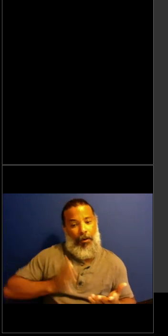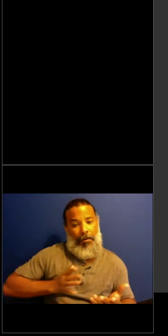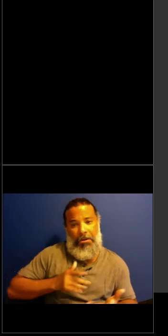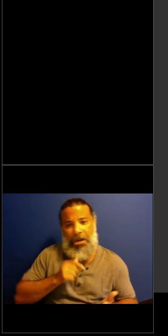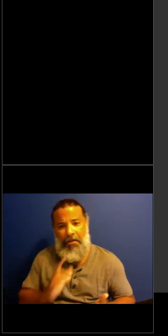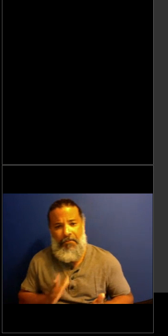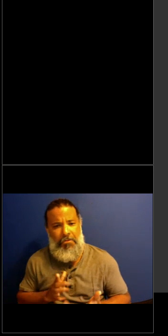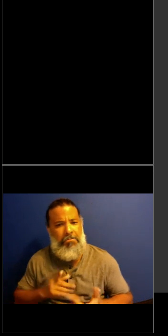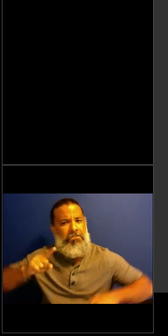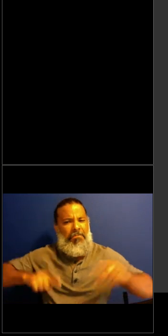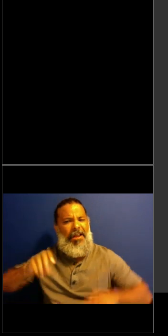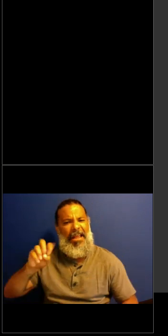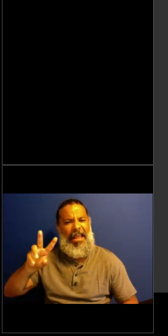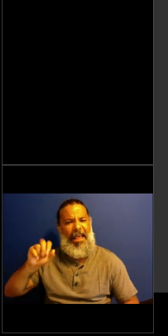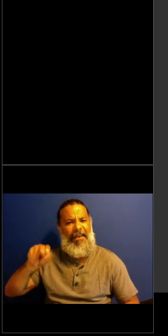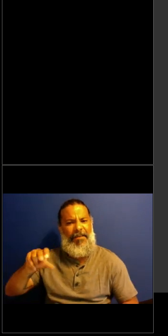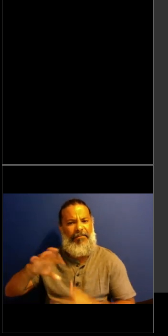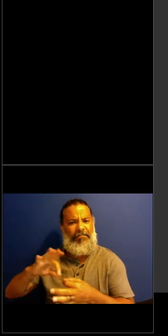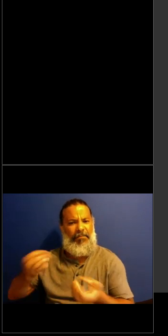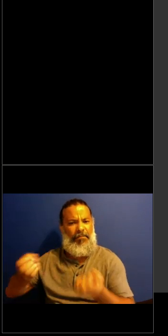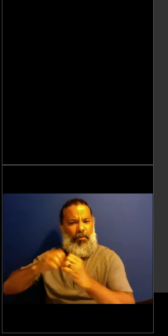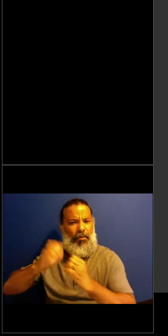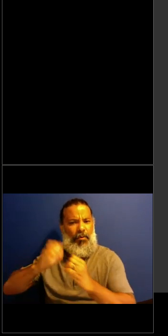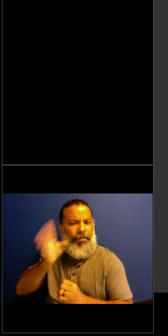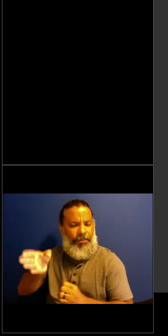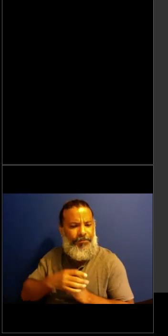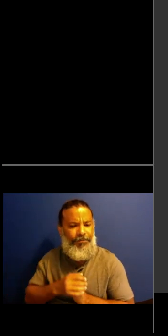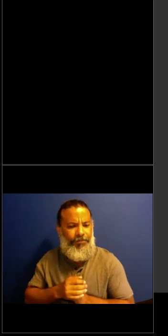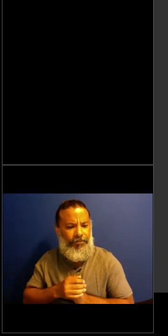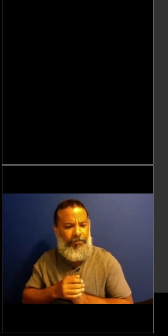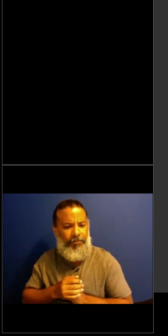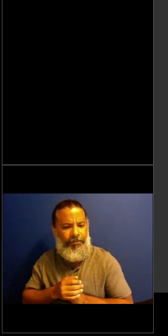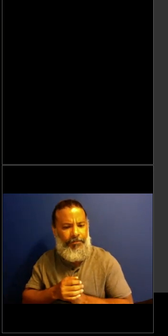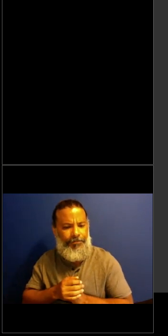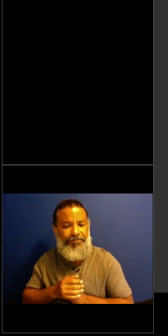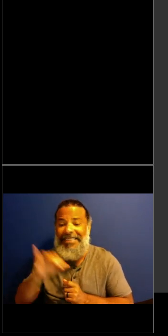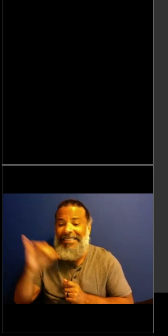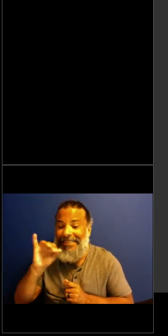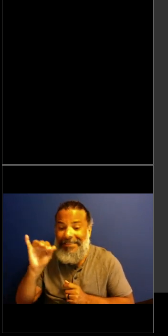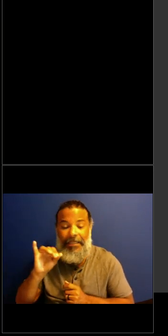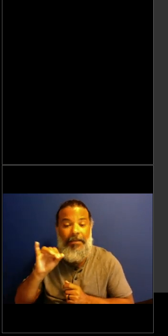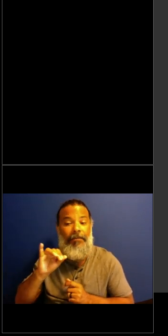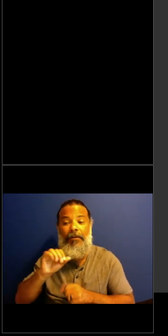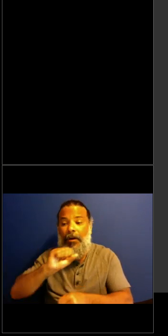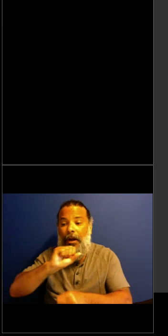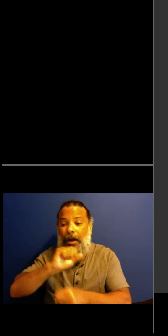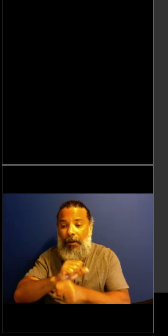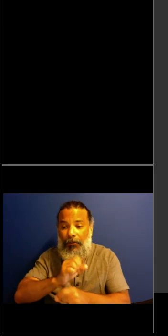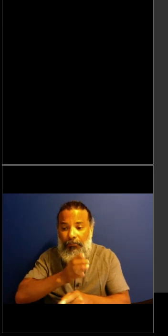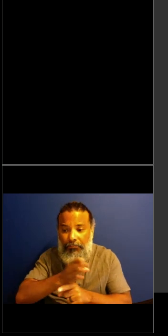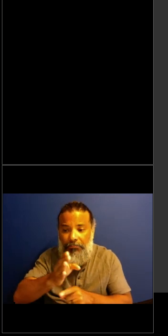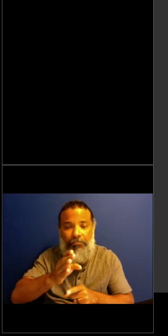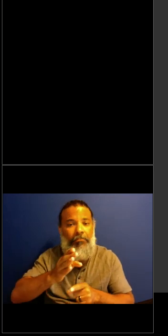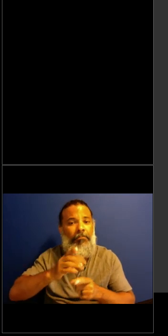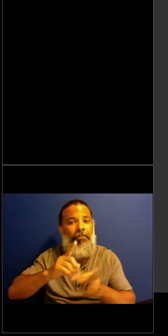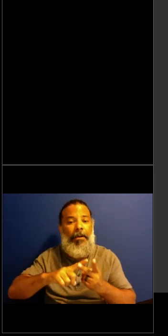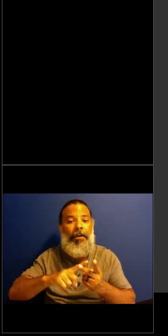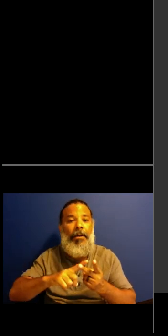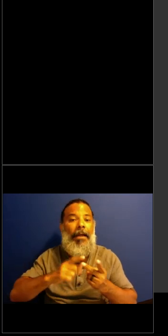think Evan's going to talk a little bit more about this in his presentation shortly. Likewise, for occupational terms like actress or waitress,